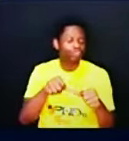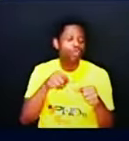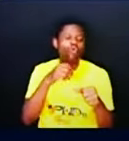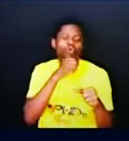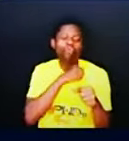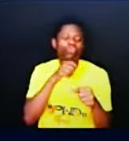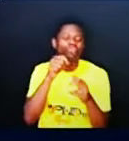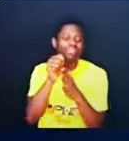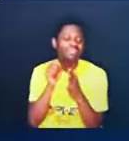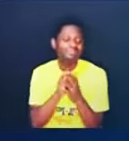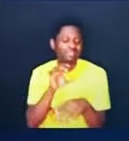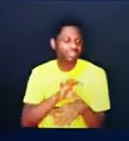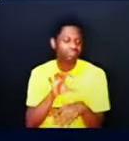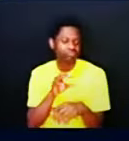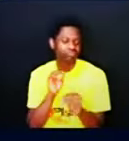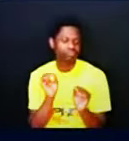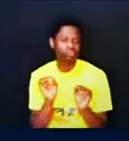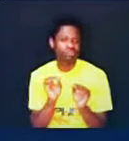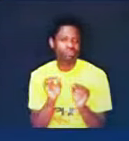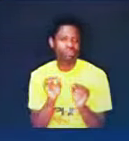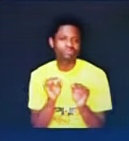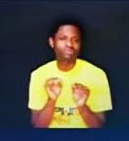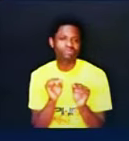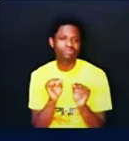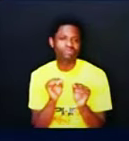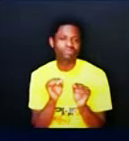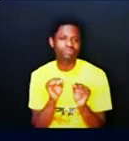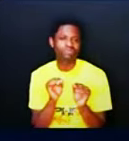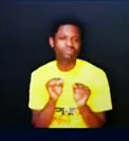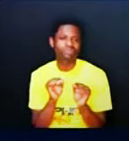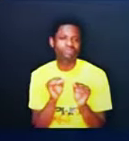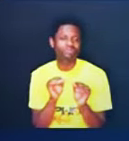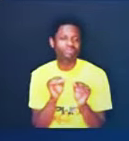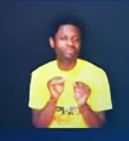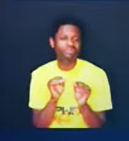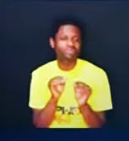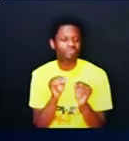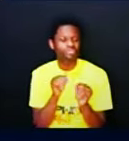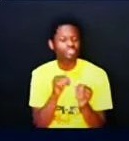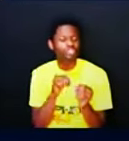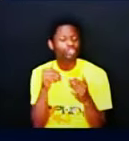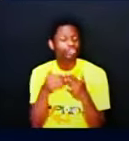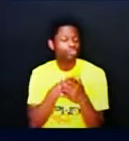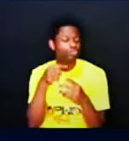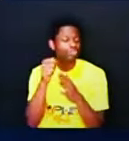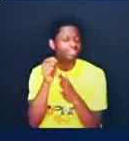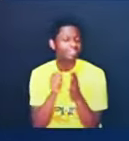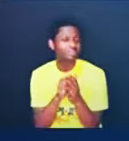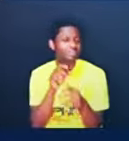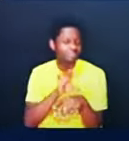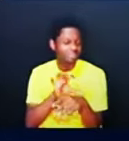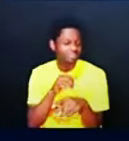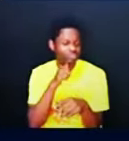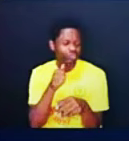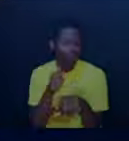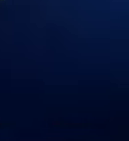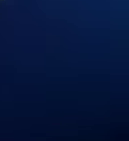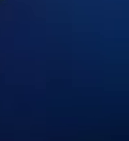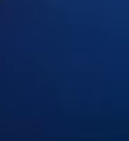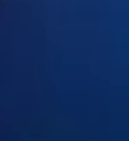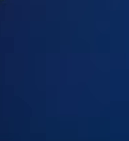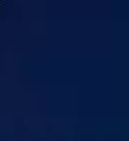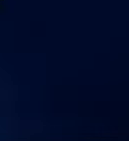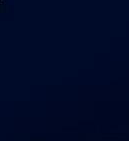that will ever follow it. Nkwasem ne se apamfu from asori no enye ne wa apam da danim no nto aso da bi